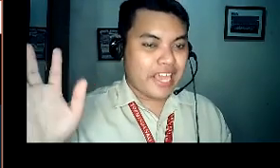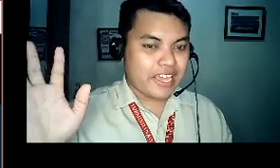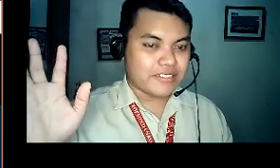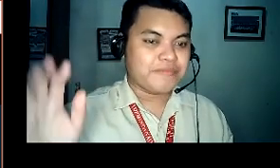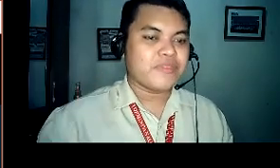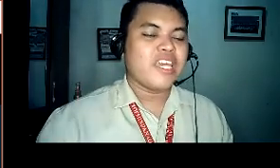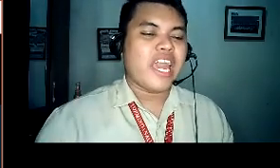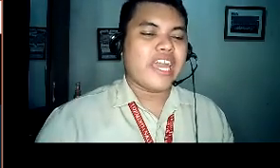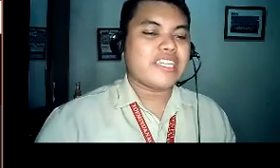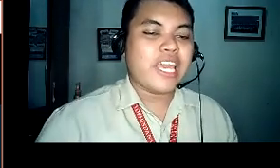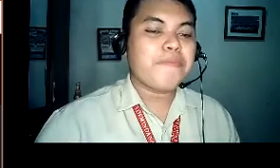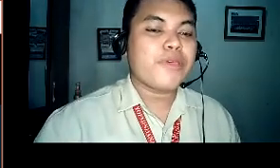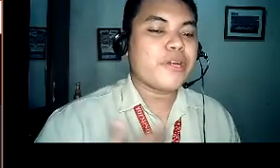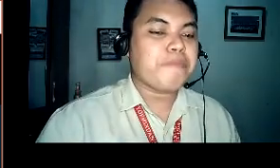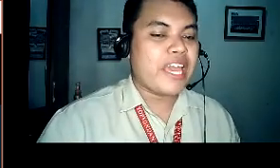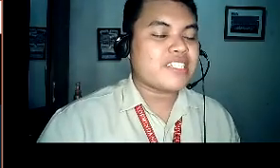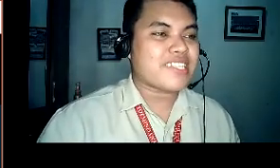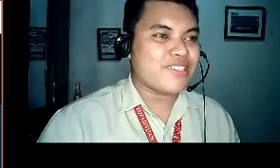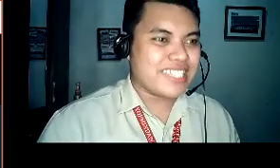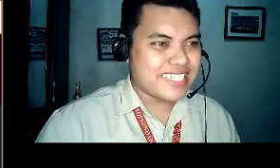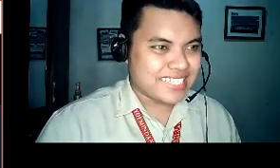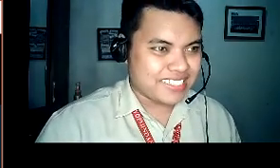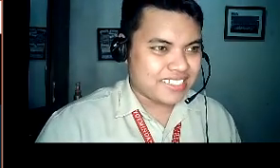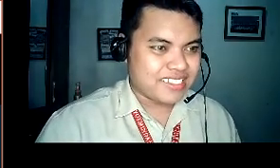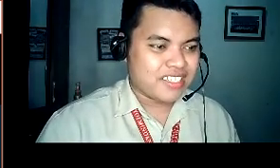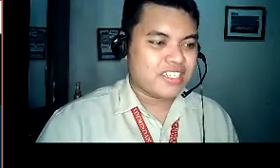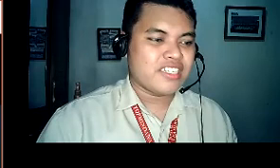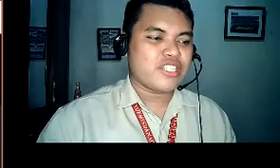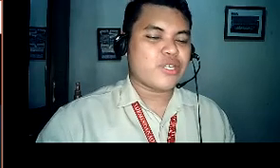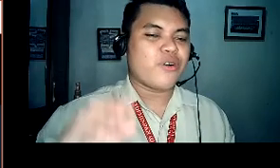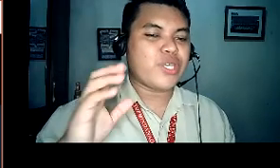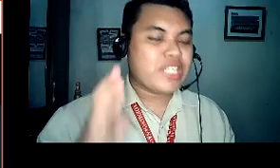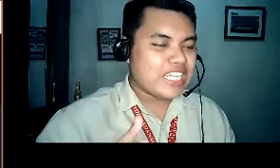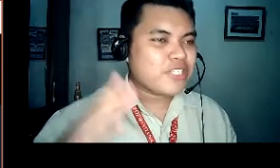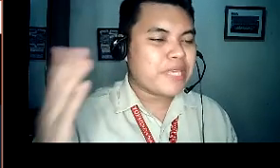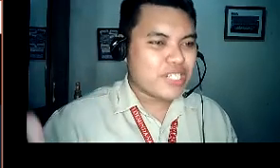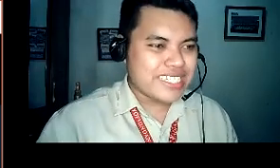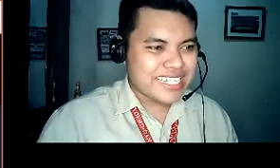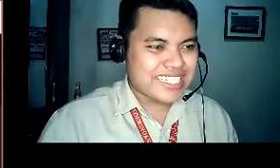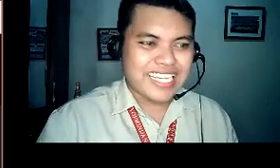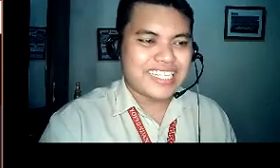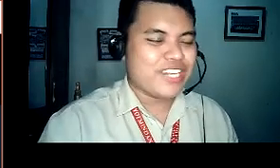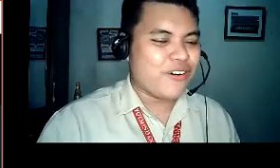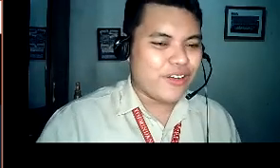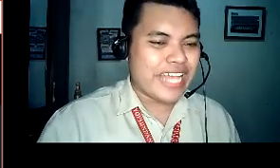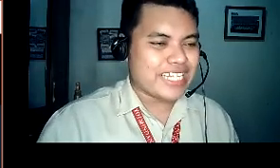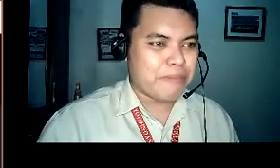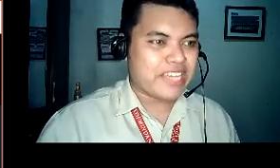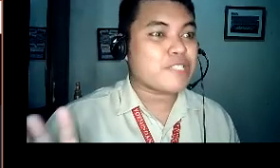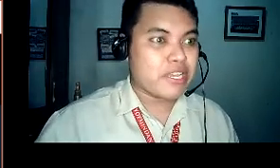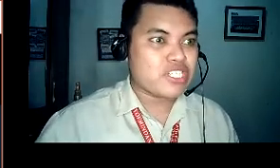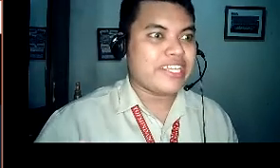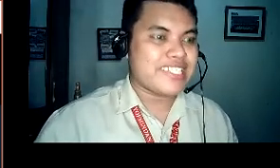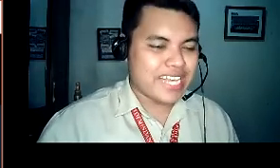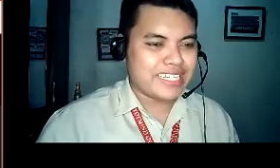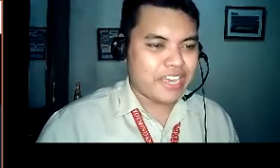of my hand. And keep your pace consistent. So you need to be consistent in all